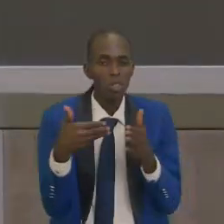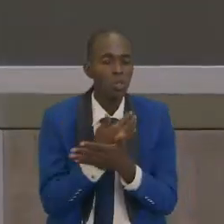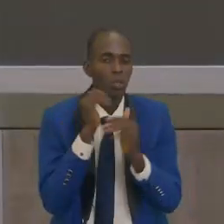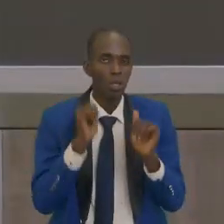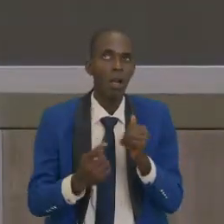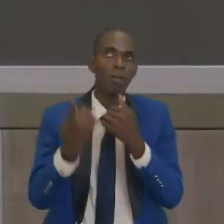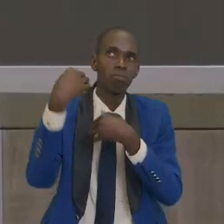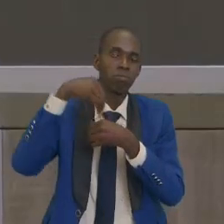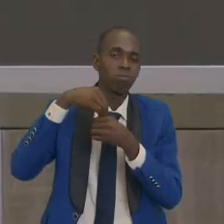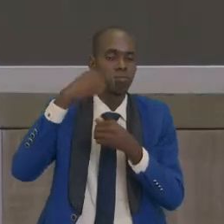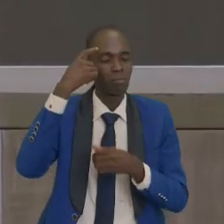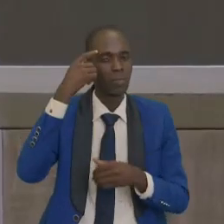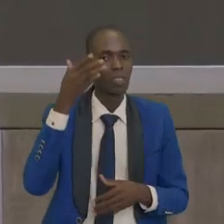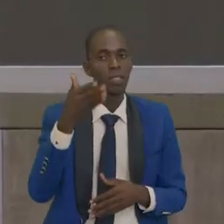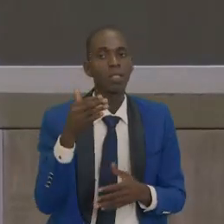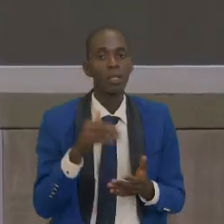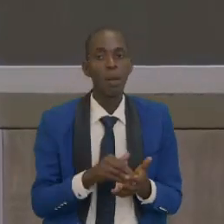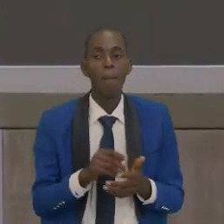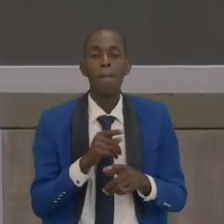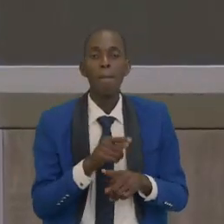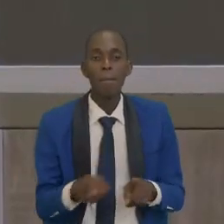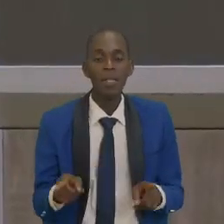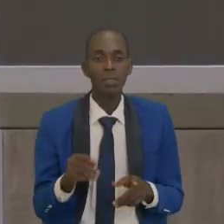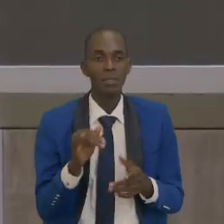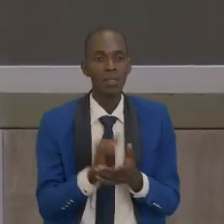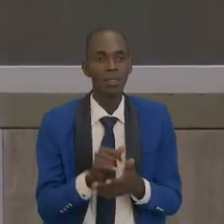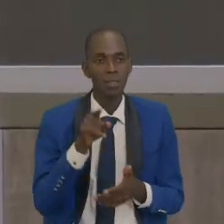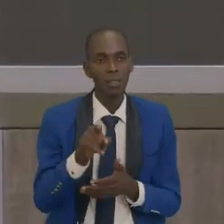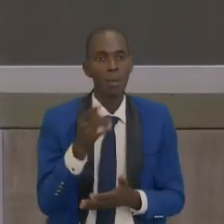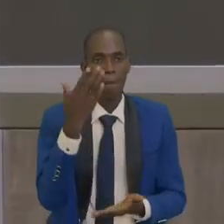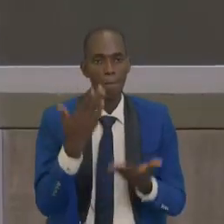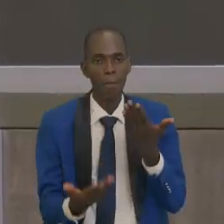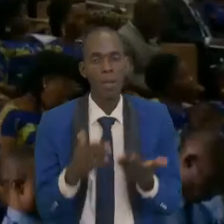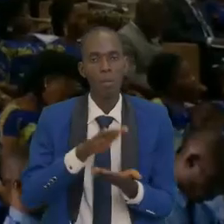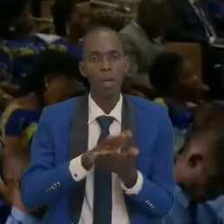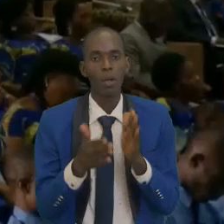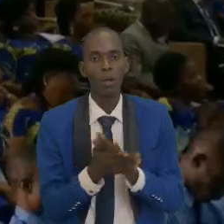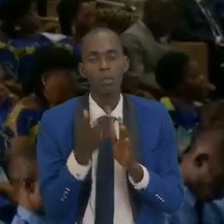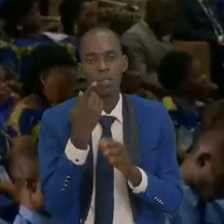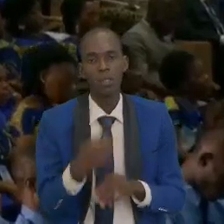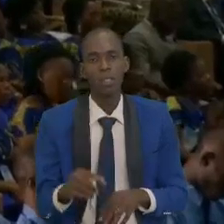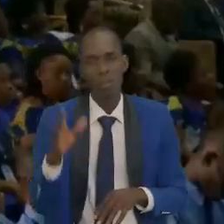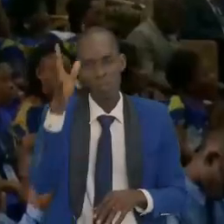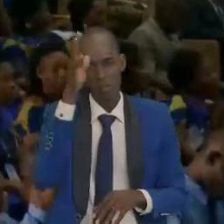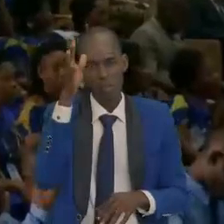but that he might become the father of many nations